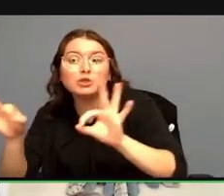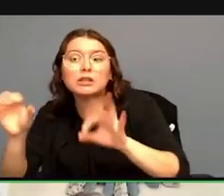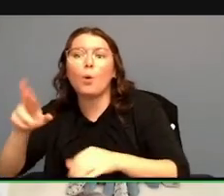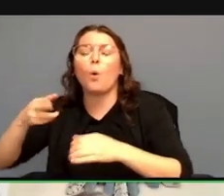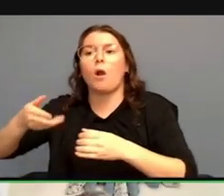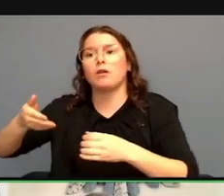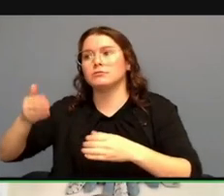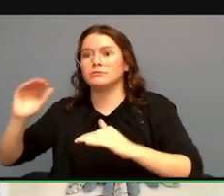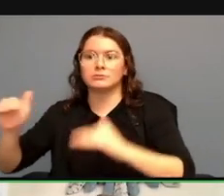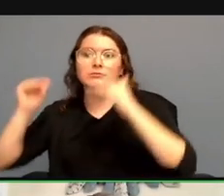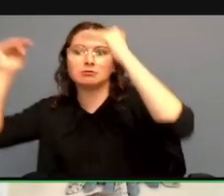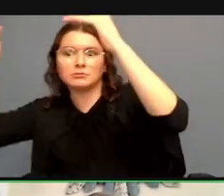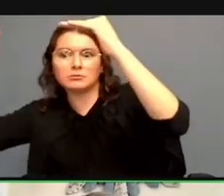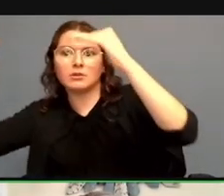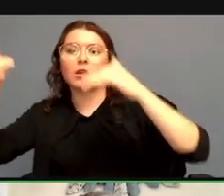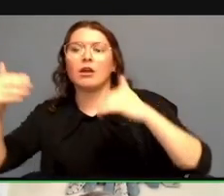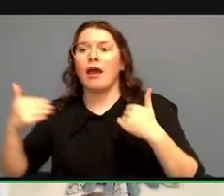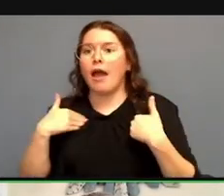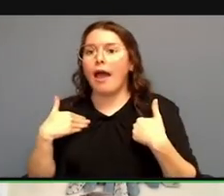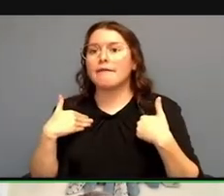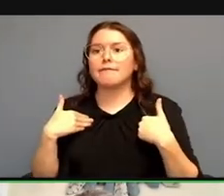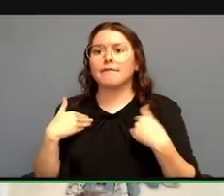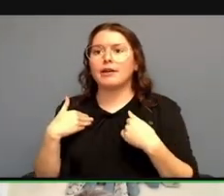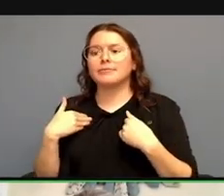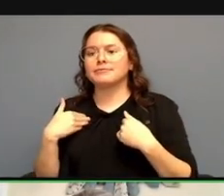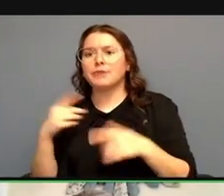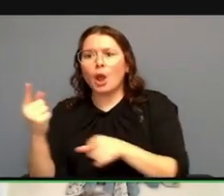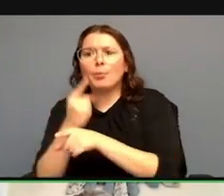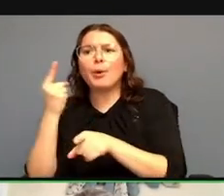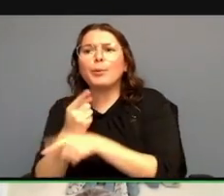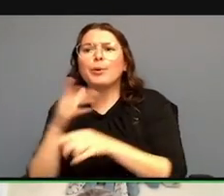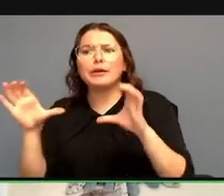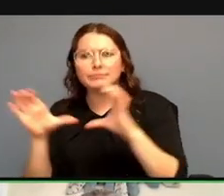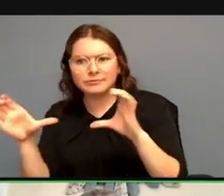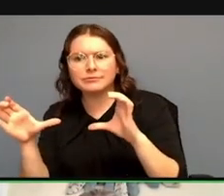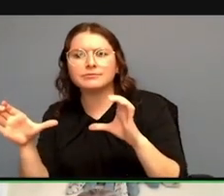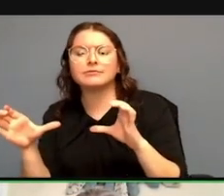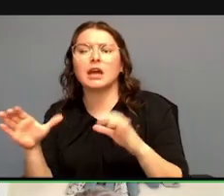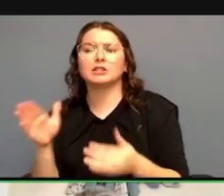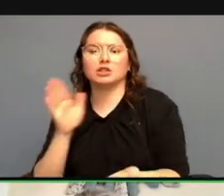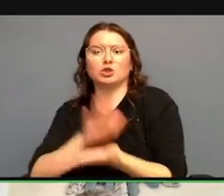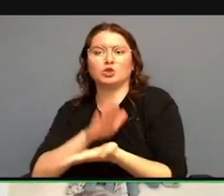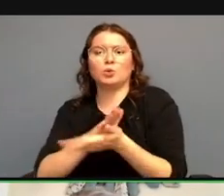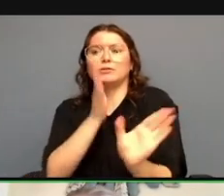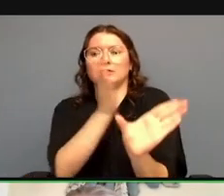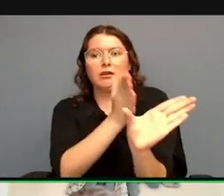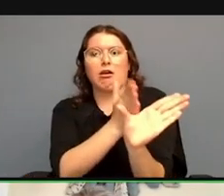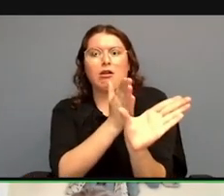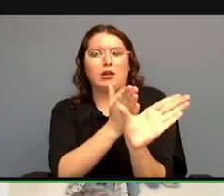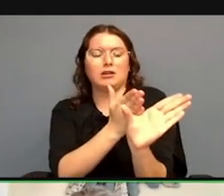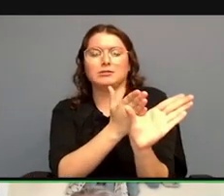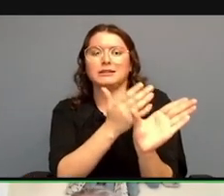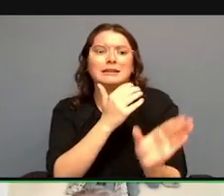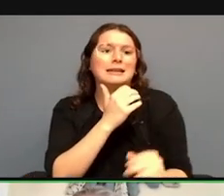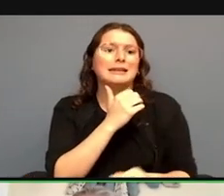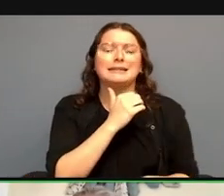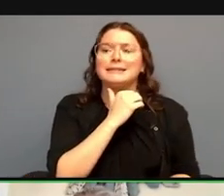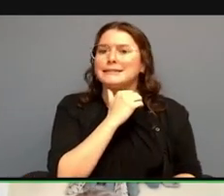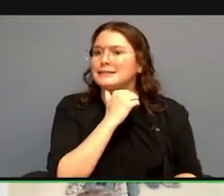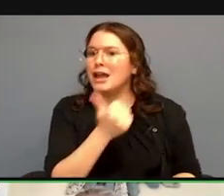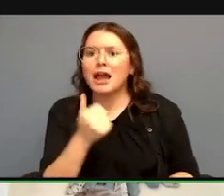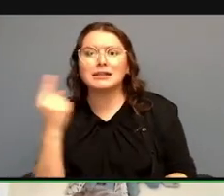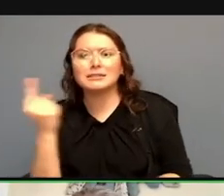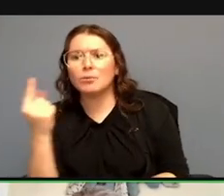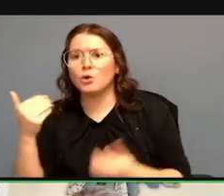who has a appropriate credential as a school psychologist. It does not have to be someone who has